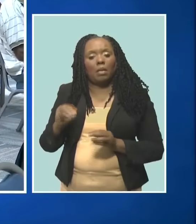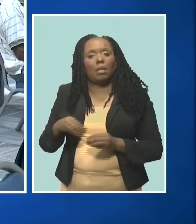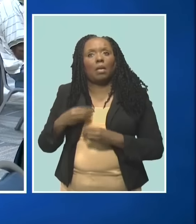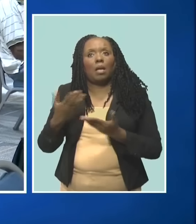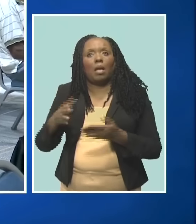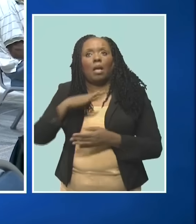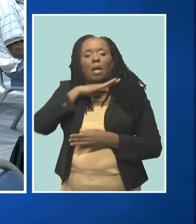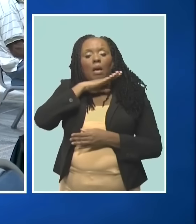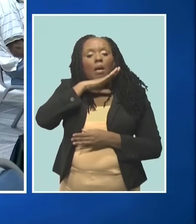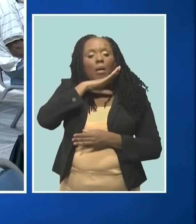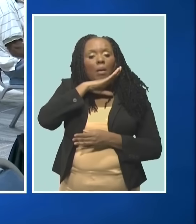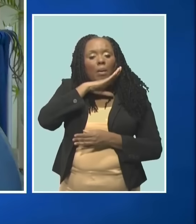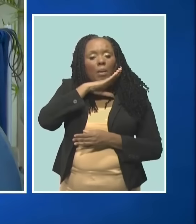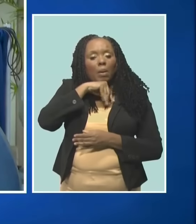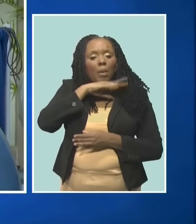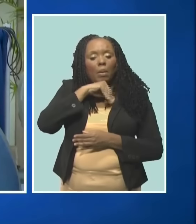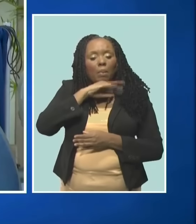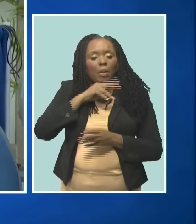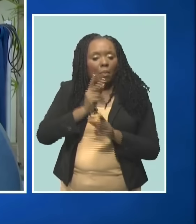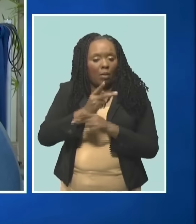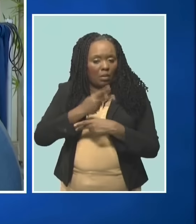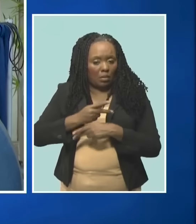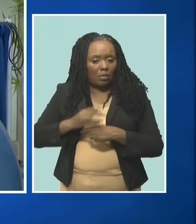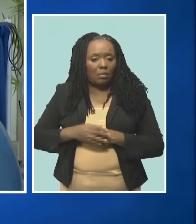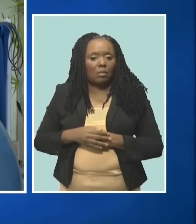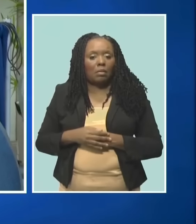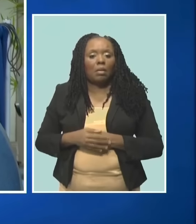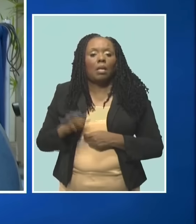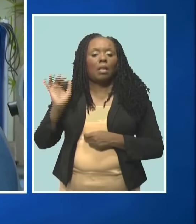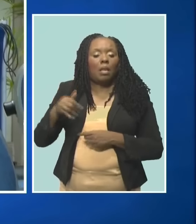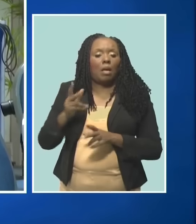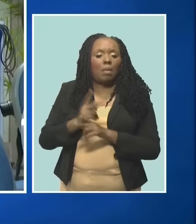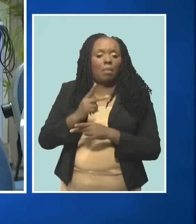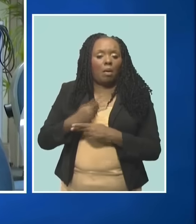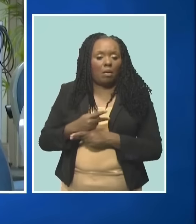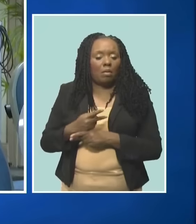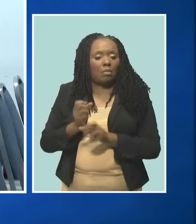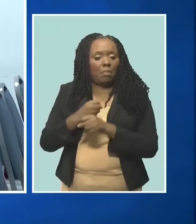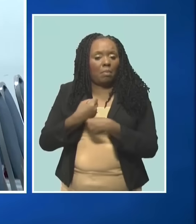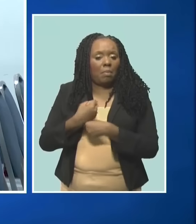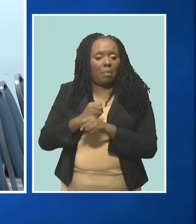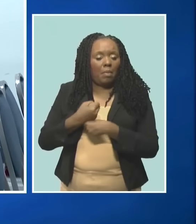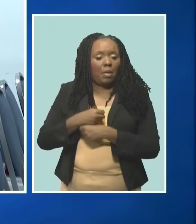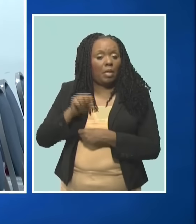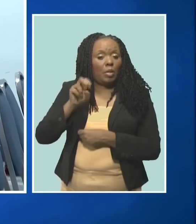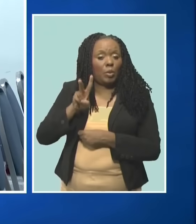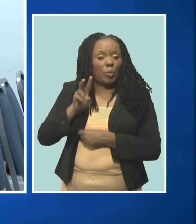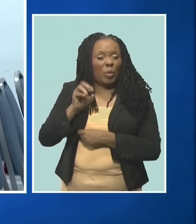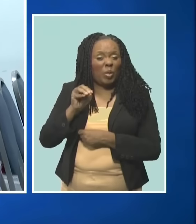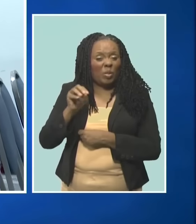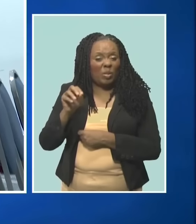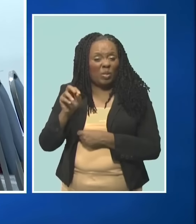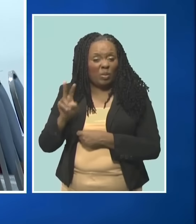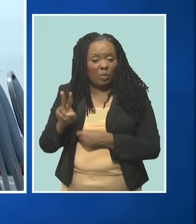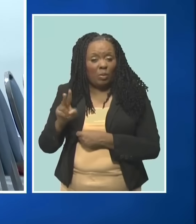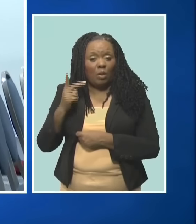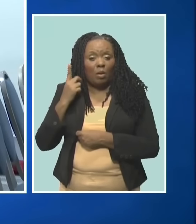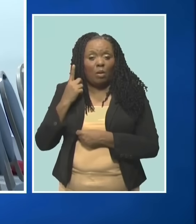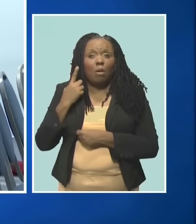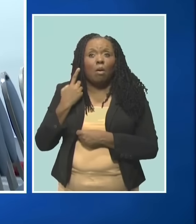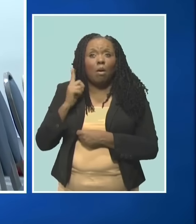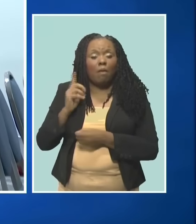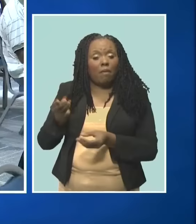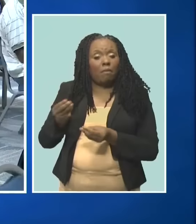Gardner says the product, which was last produced in 2002, has been specifically designed to meet the digestive requirements of a